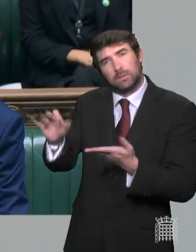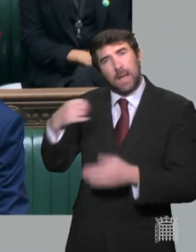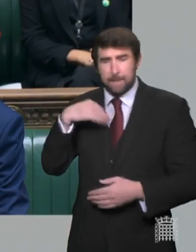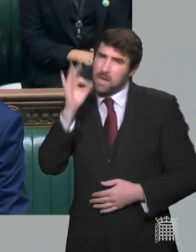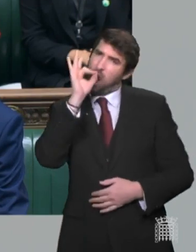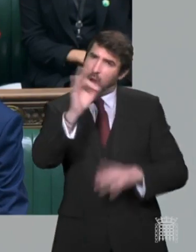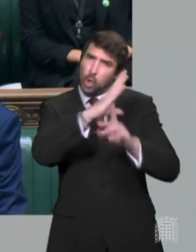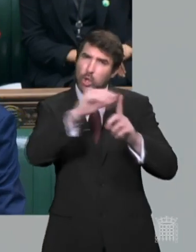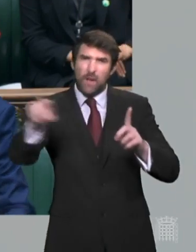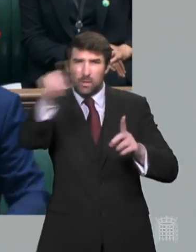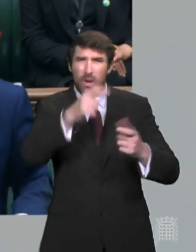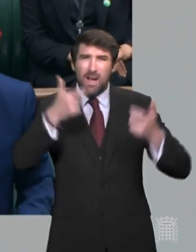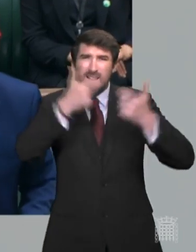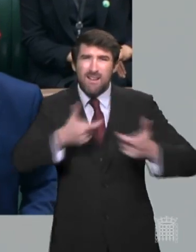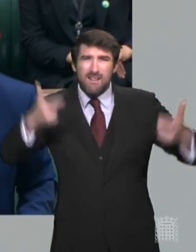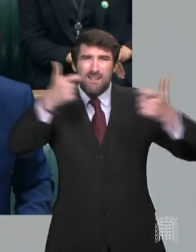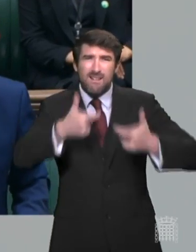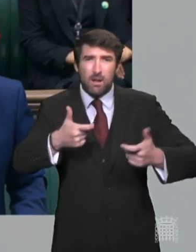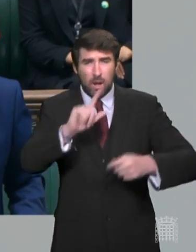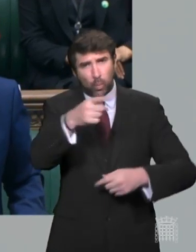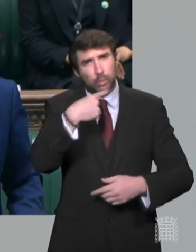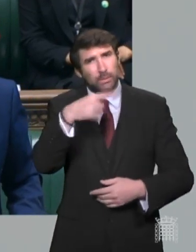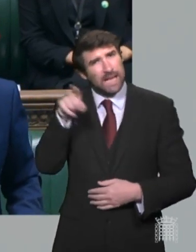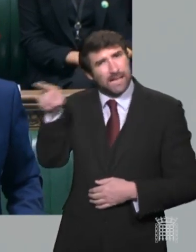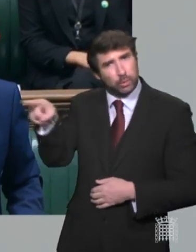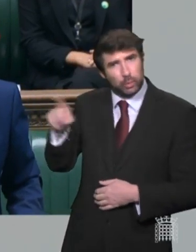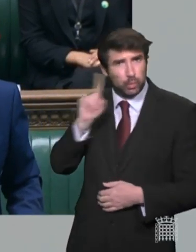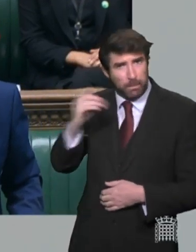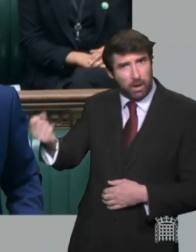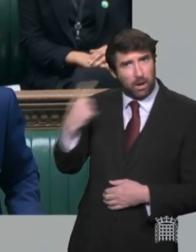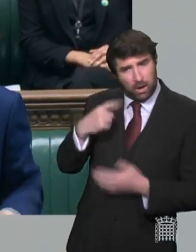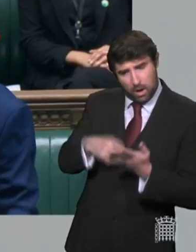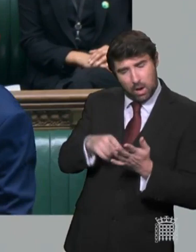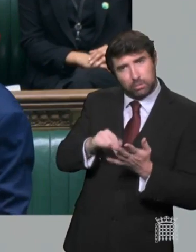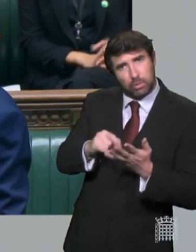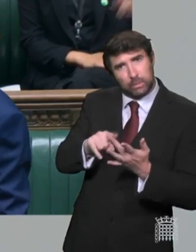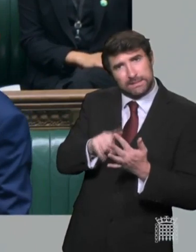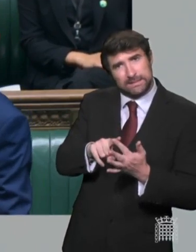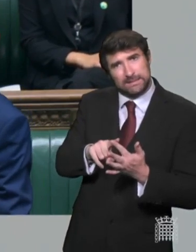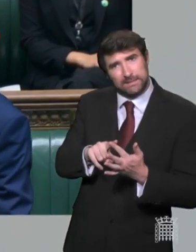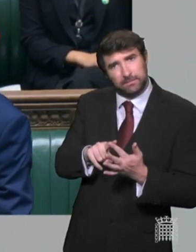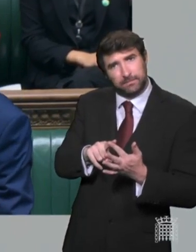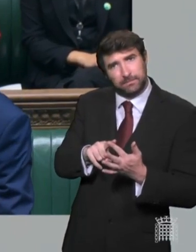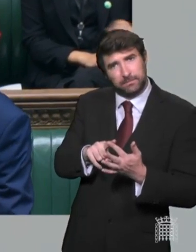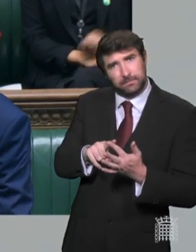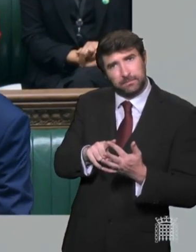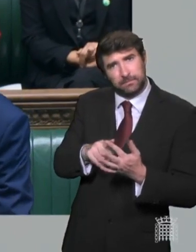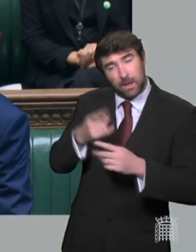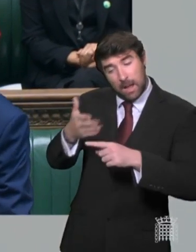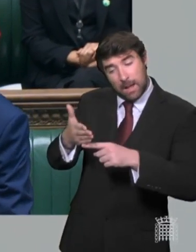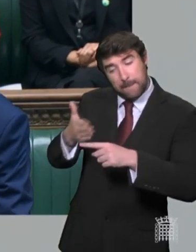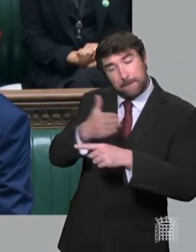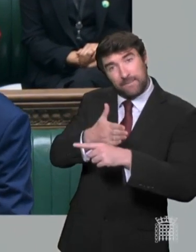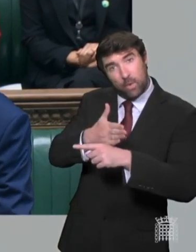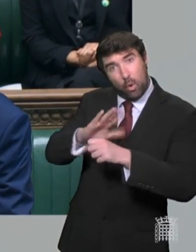Rosie? This is a government that underfunded the NHS for a decade before the pandemic, took £8